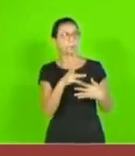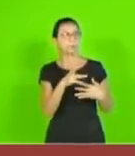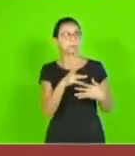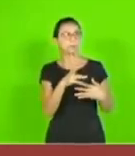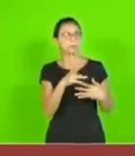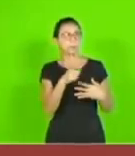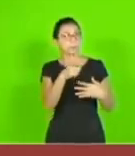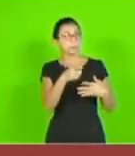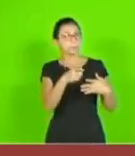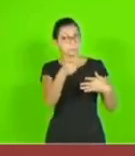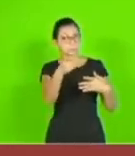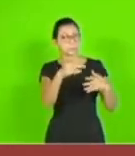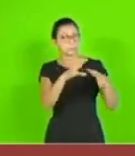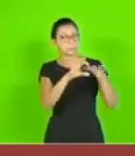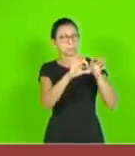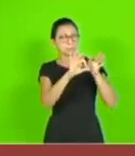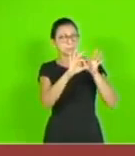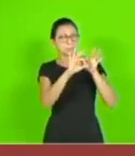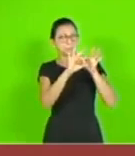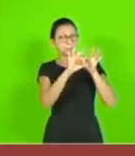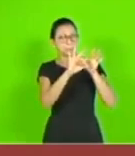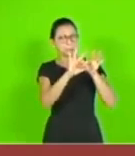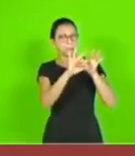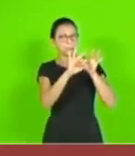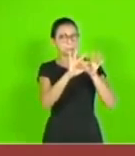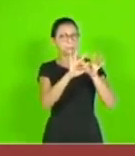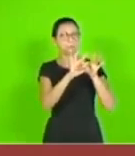this is only made possible by fellowship.